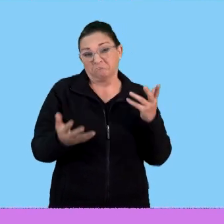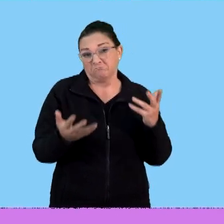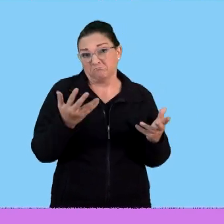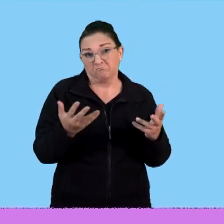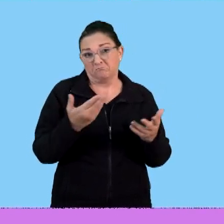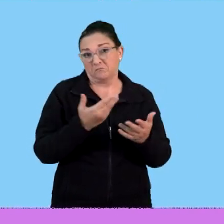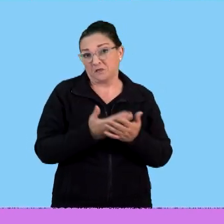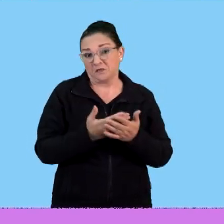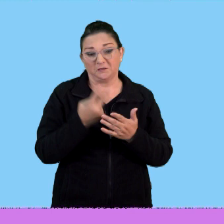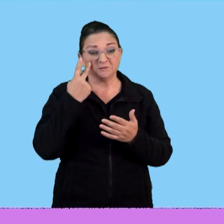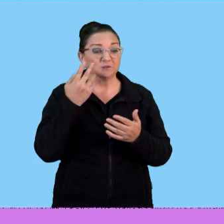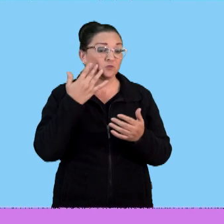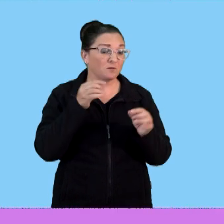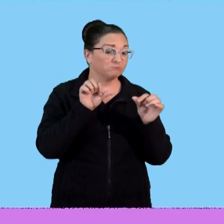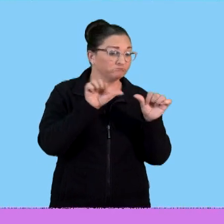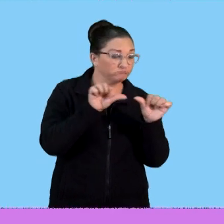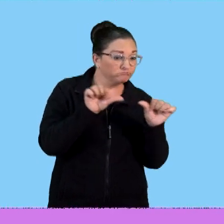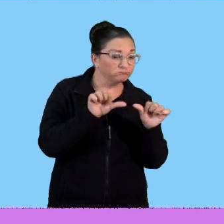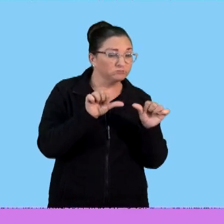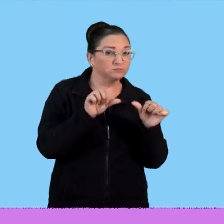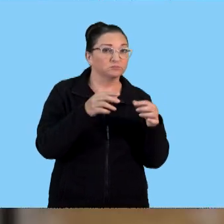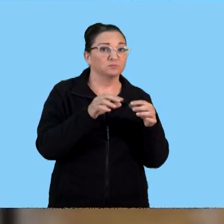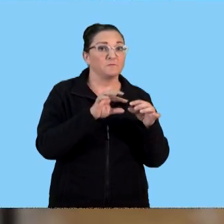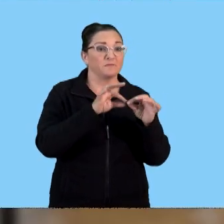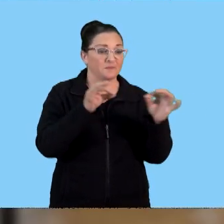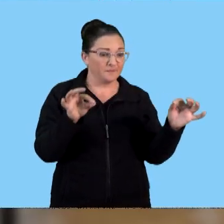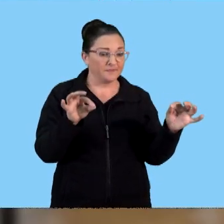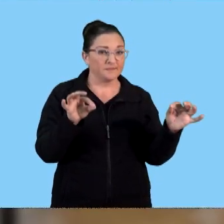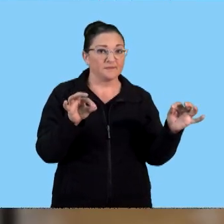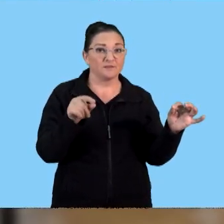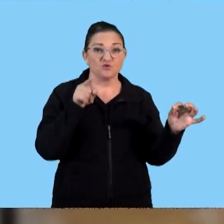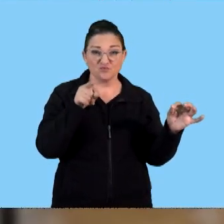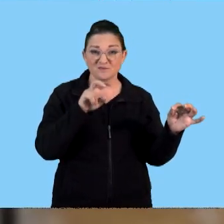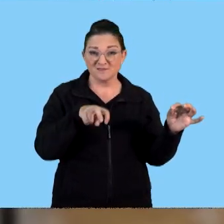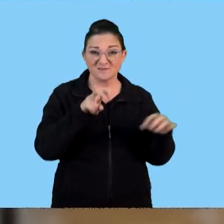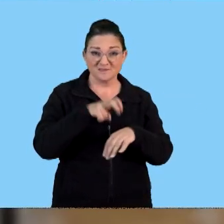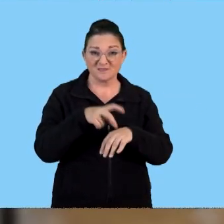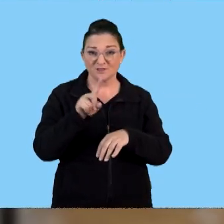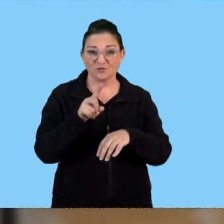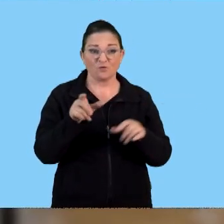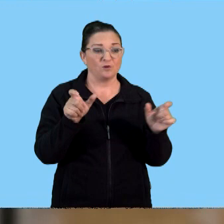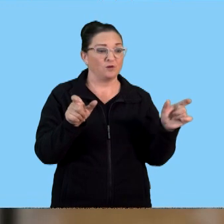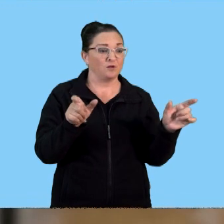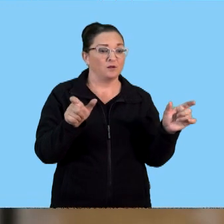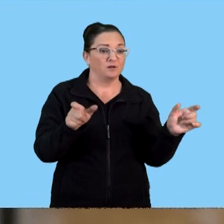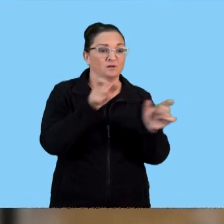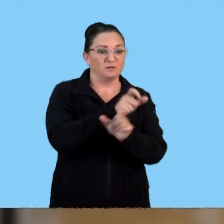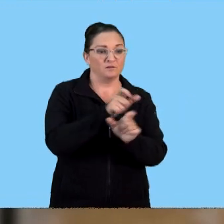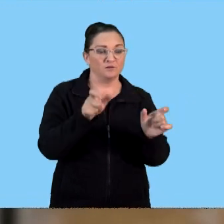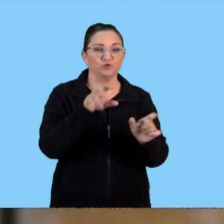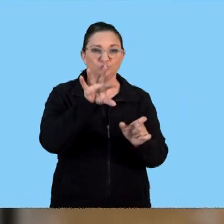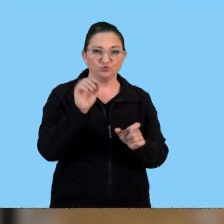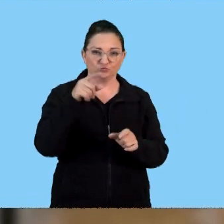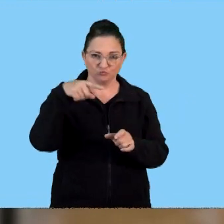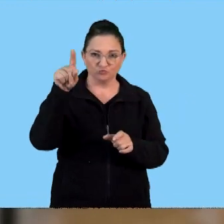happen, especially with the topic of measurement, where we give you a list of formulae and you must go and choose the correct